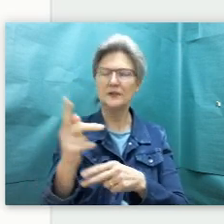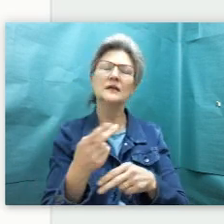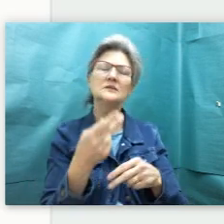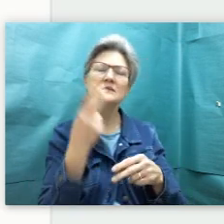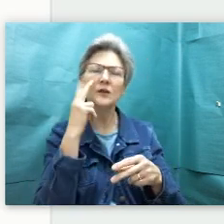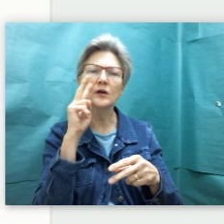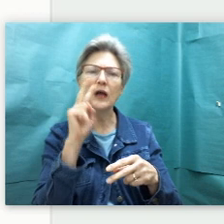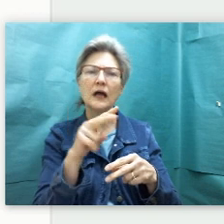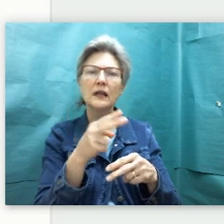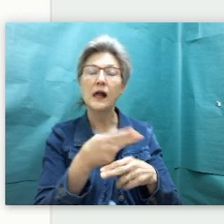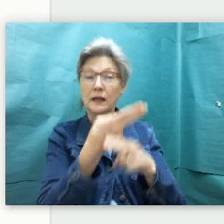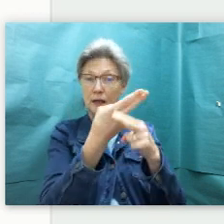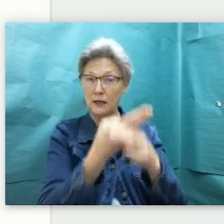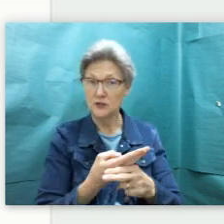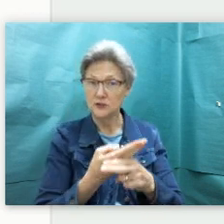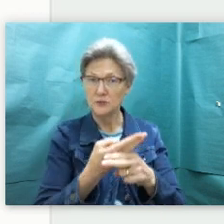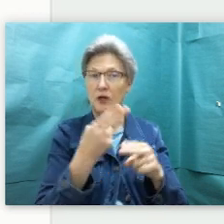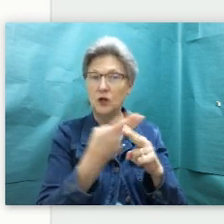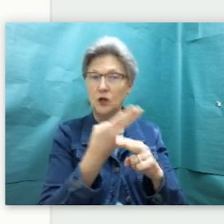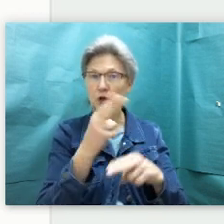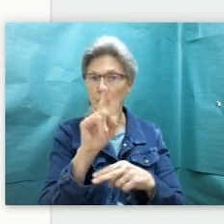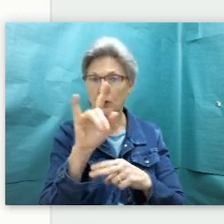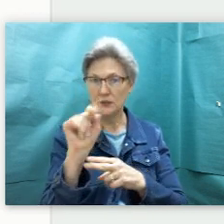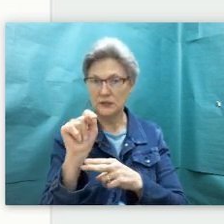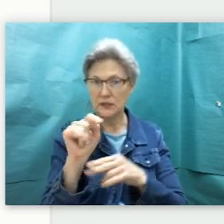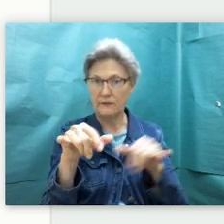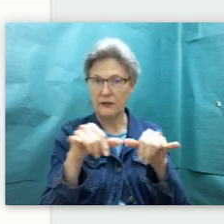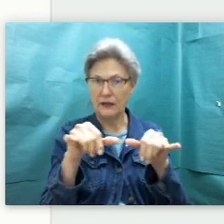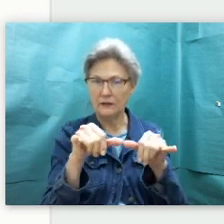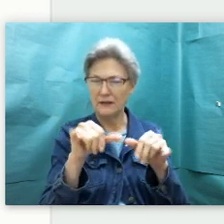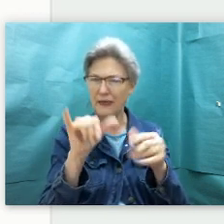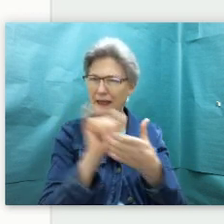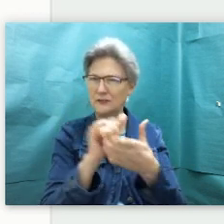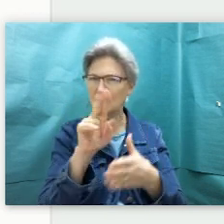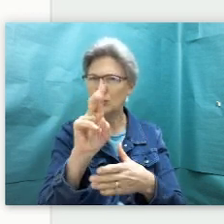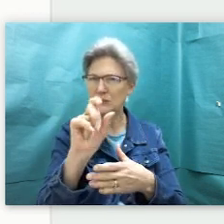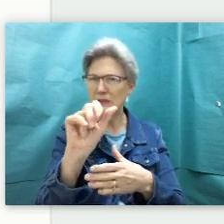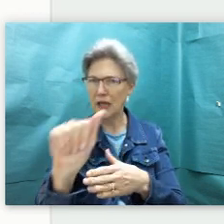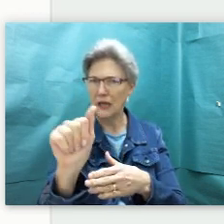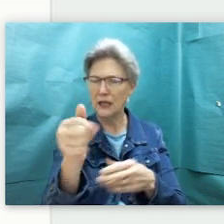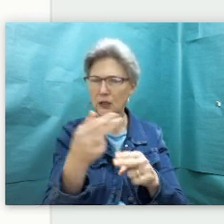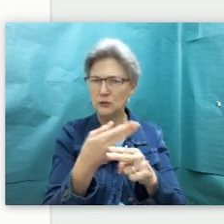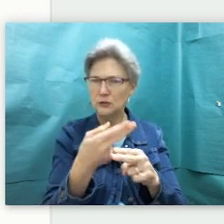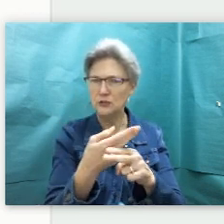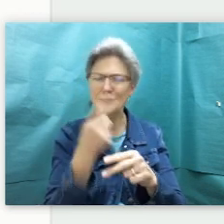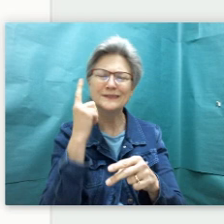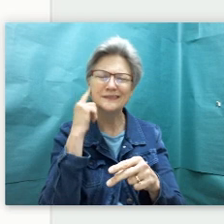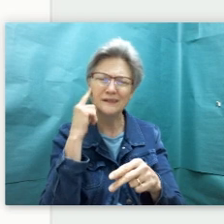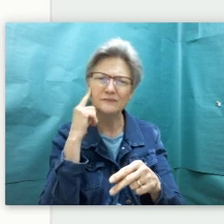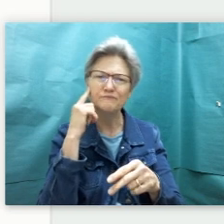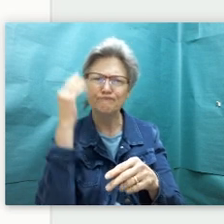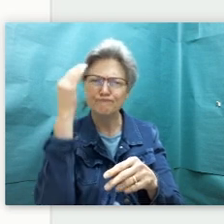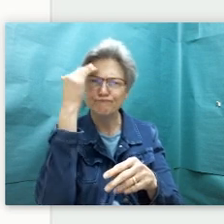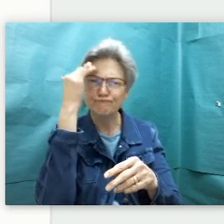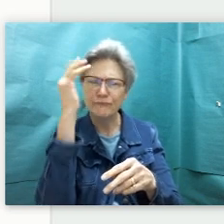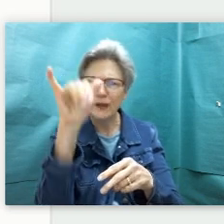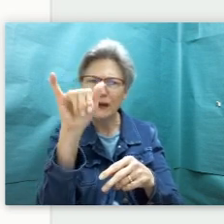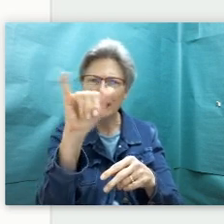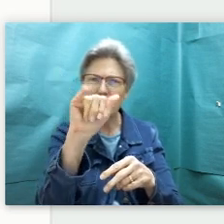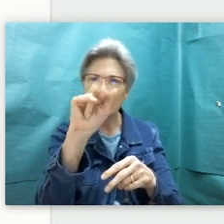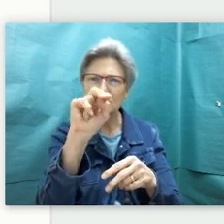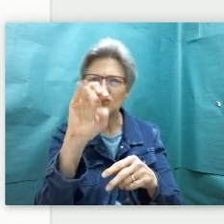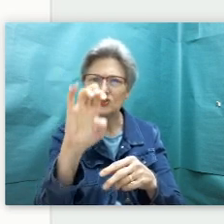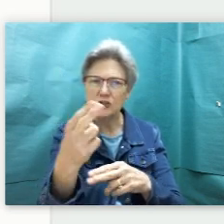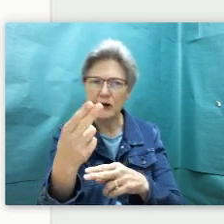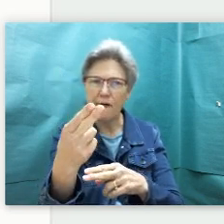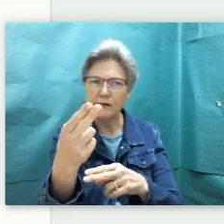length. Customary units of length are what we use here in the United States. So these will sound familiar to you. Now, an